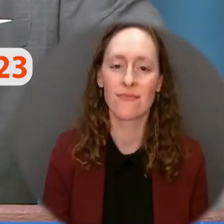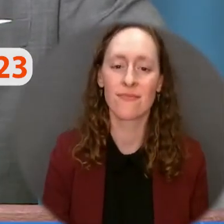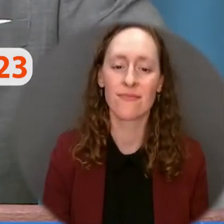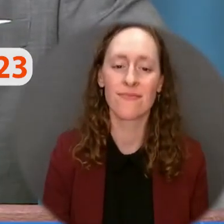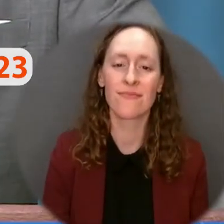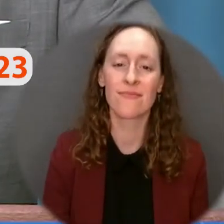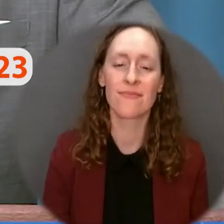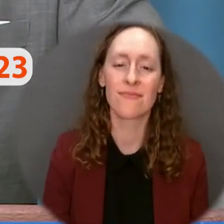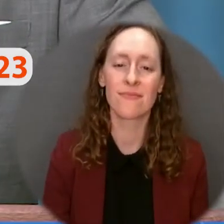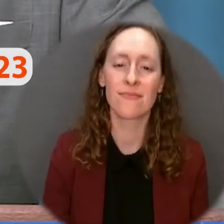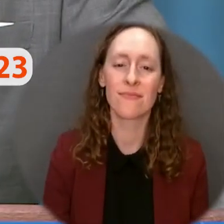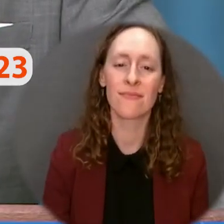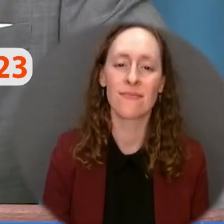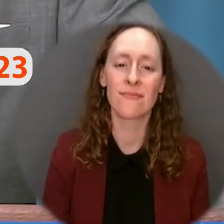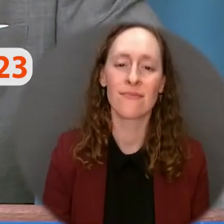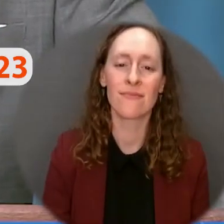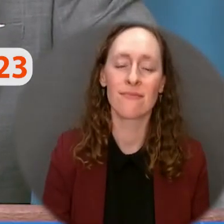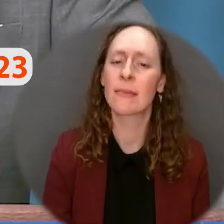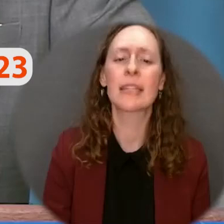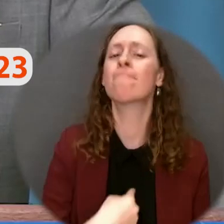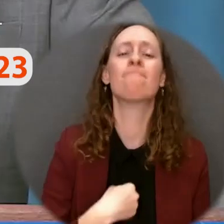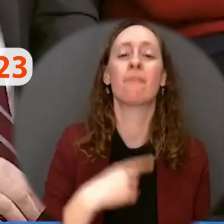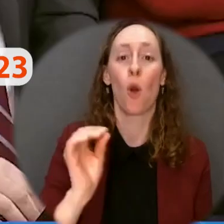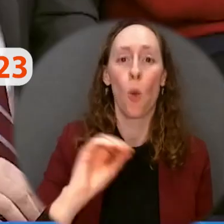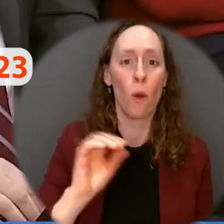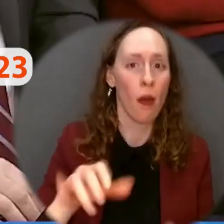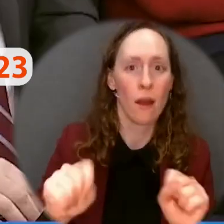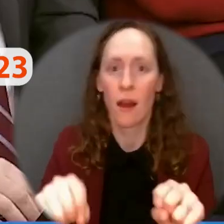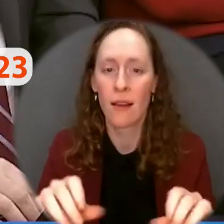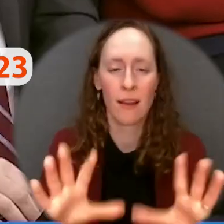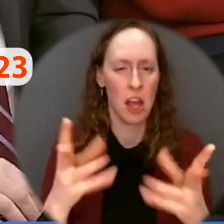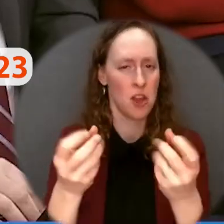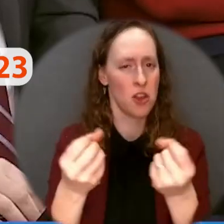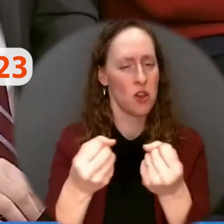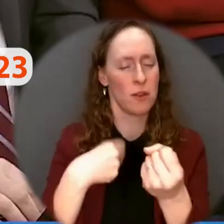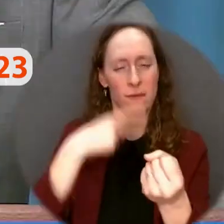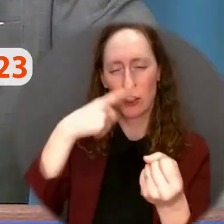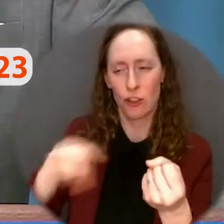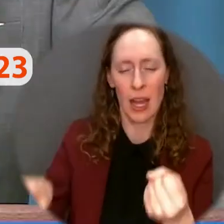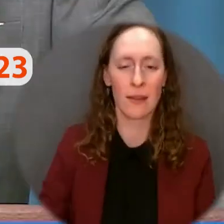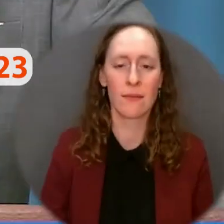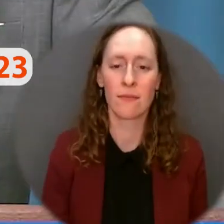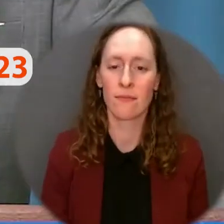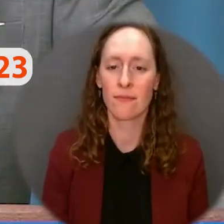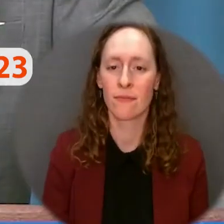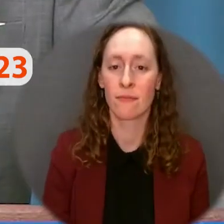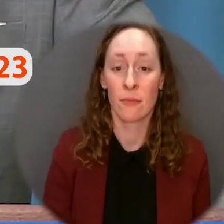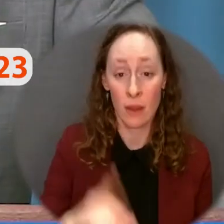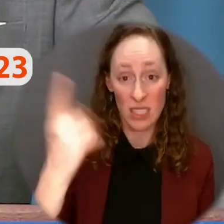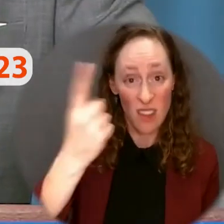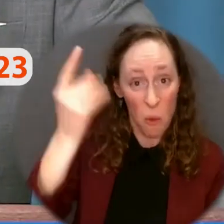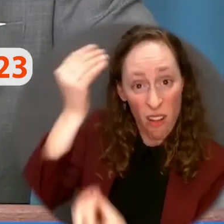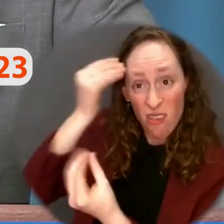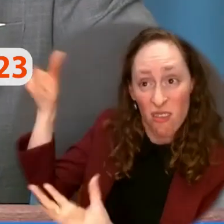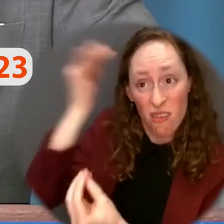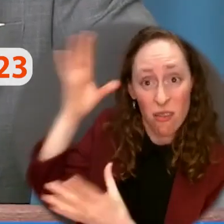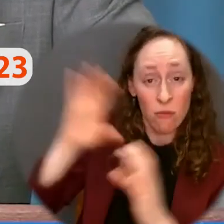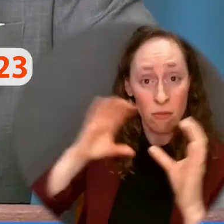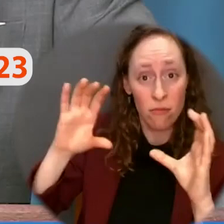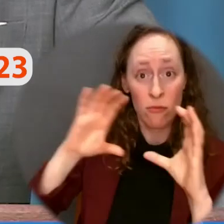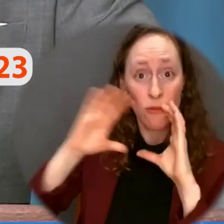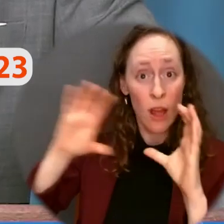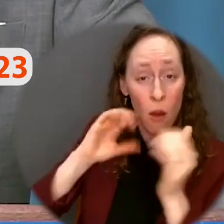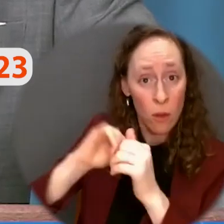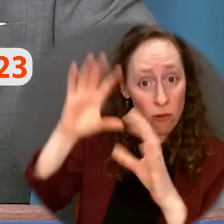not going to confirm the press reporting that was out there. And was the president briefed on this? The president has stayed informed throughout this entire process